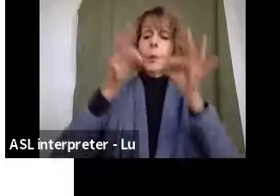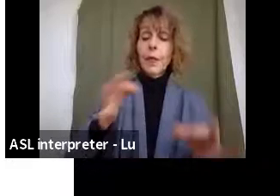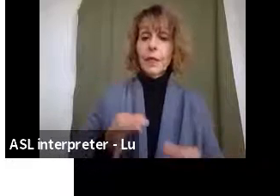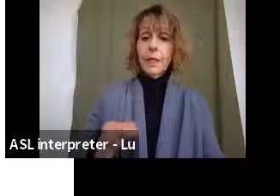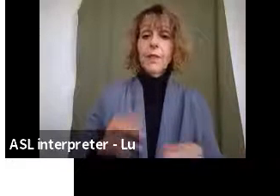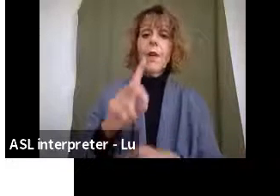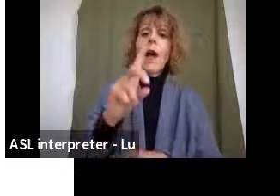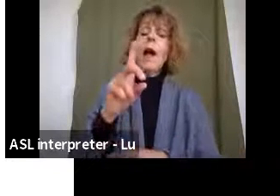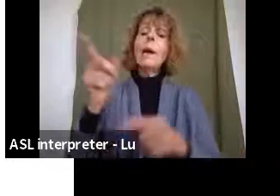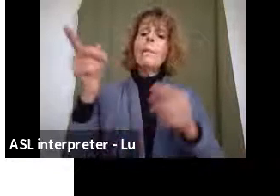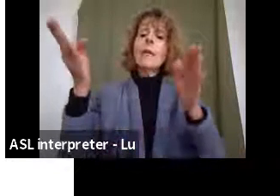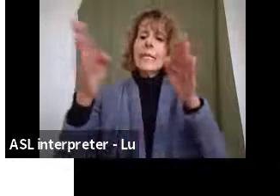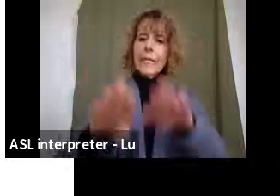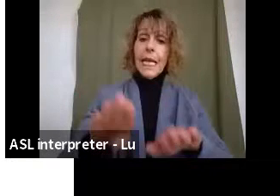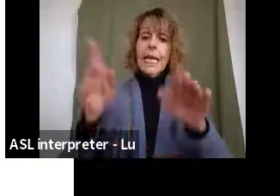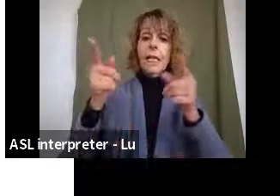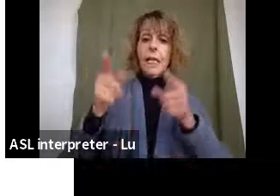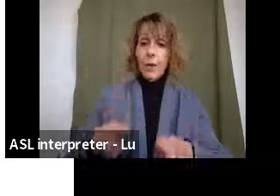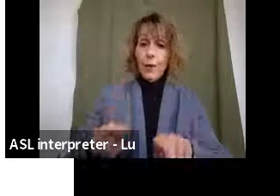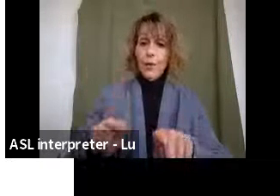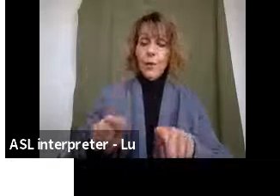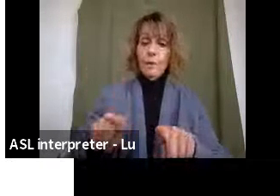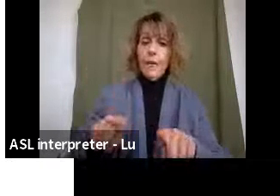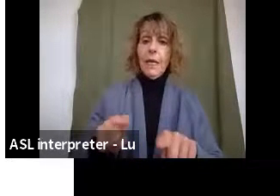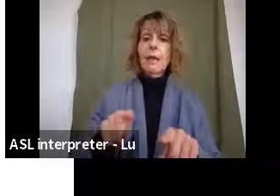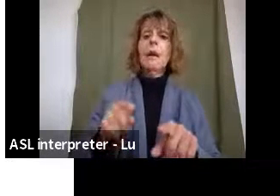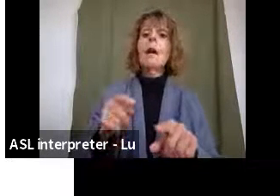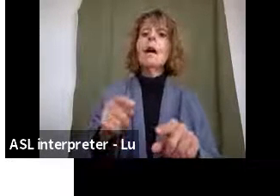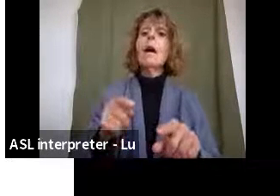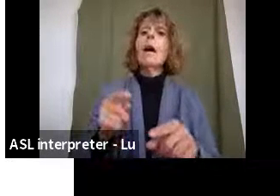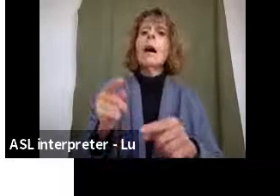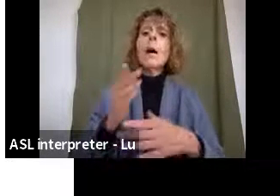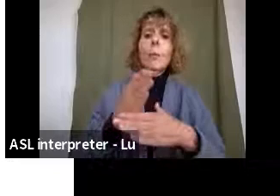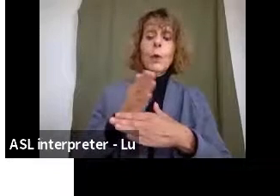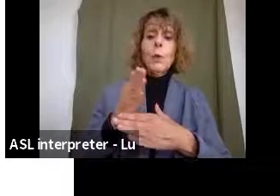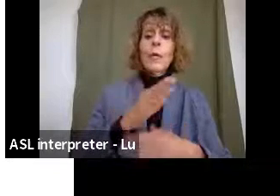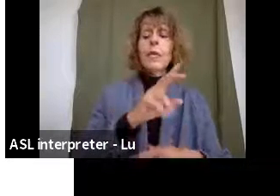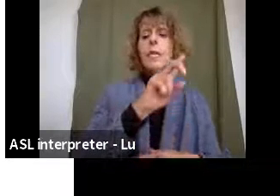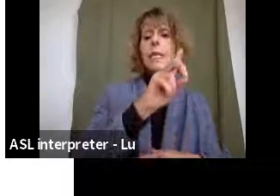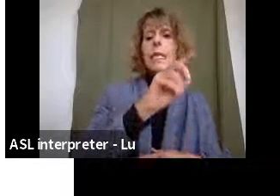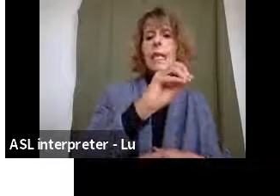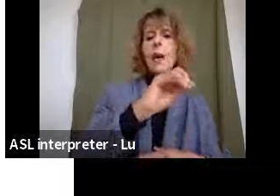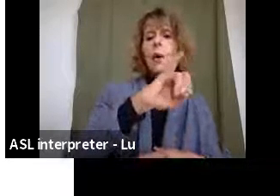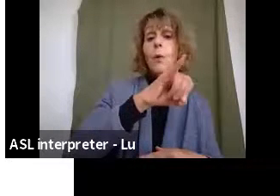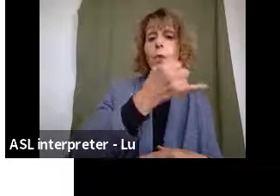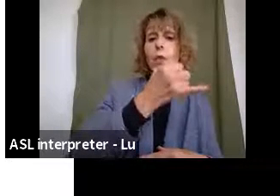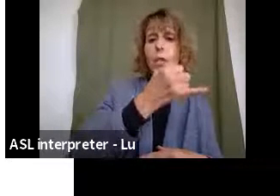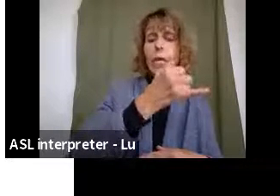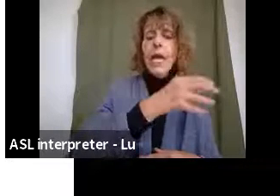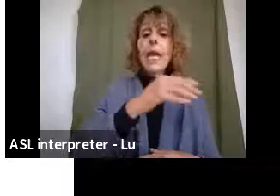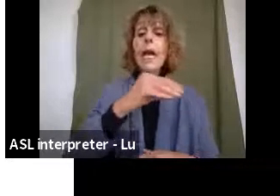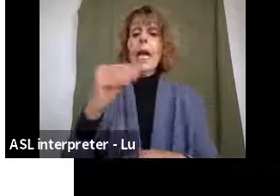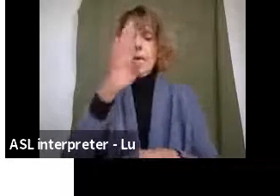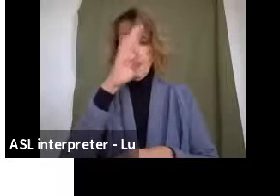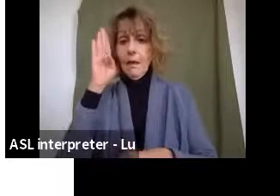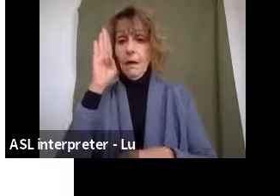know that settlement agreements go beyond the specific word